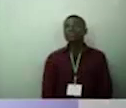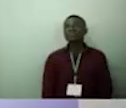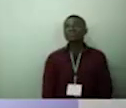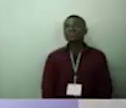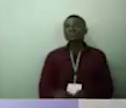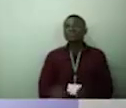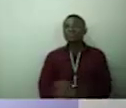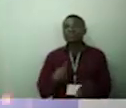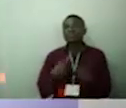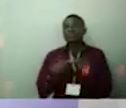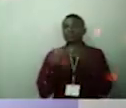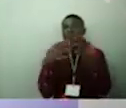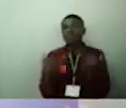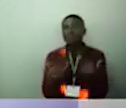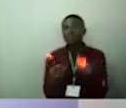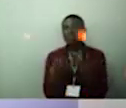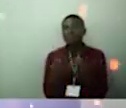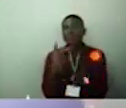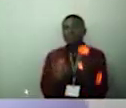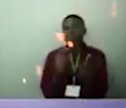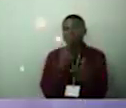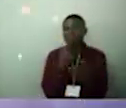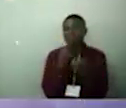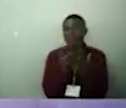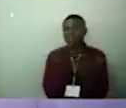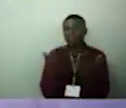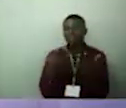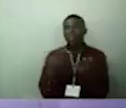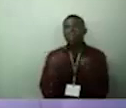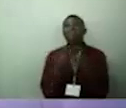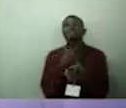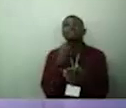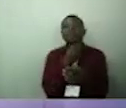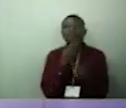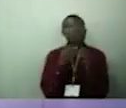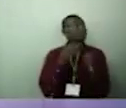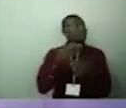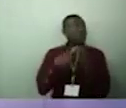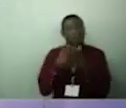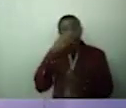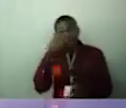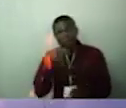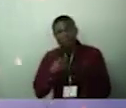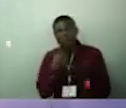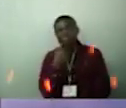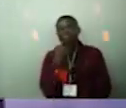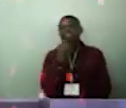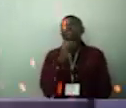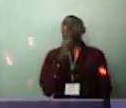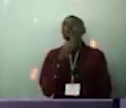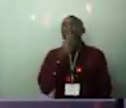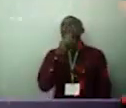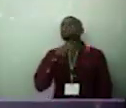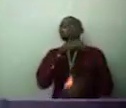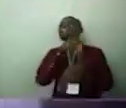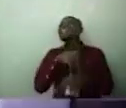As I move on, many theologians have said many things about these nations I'm talking about. Some said, oh, they are not real nations like America,